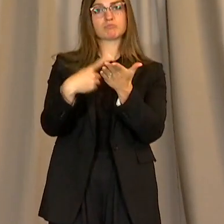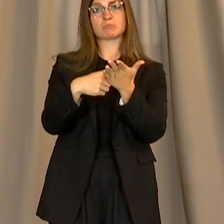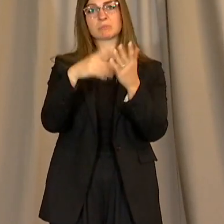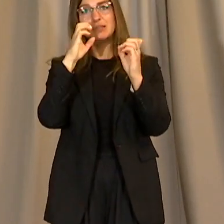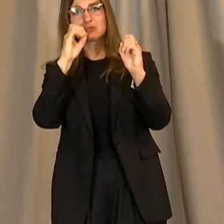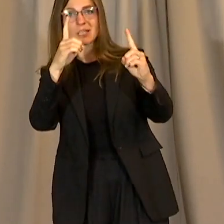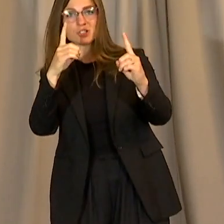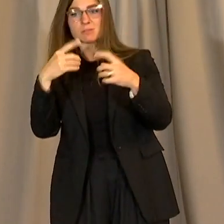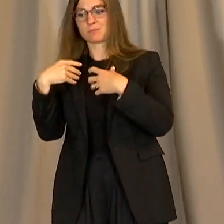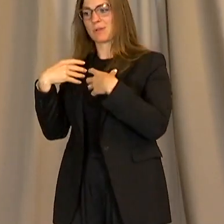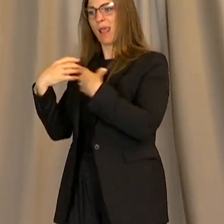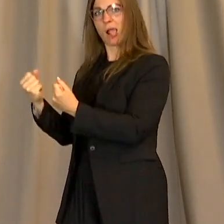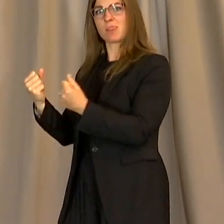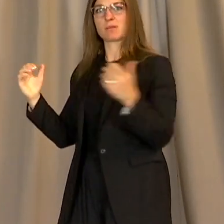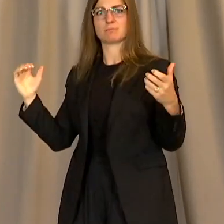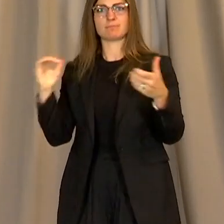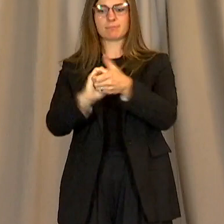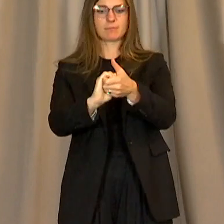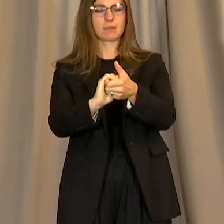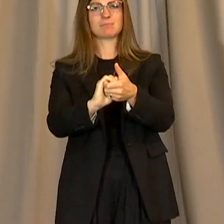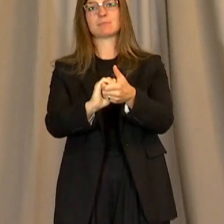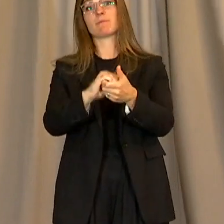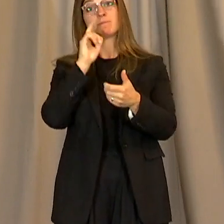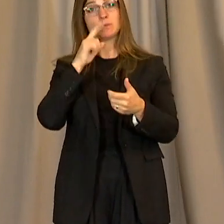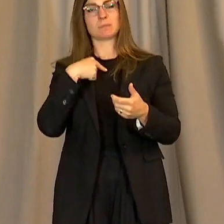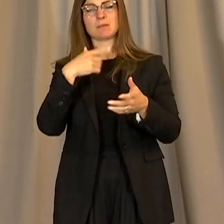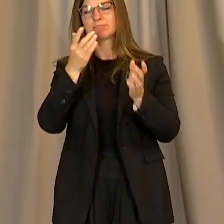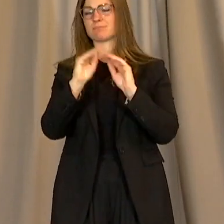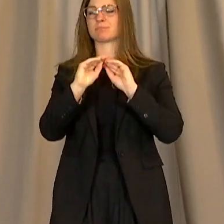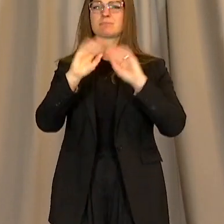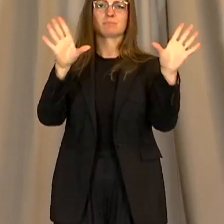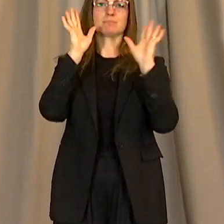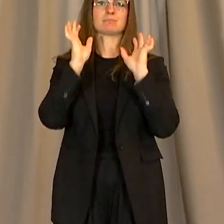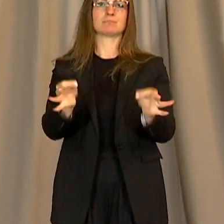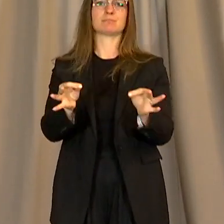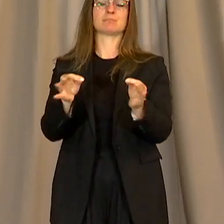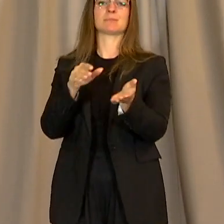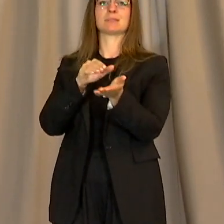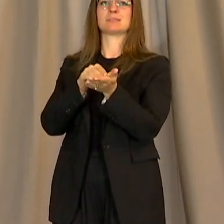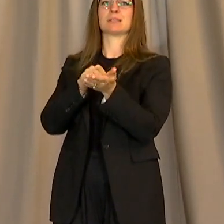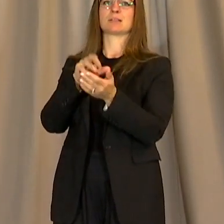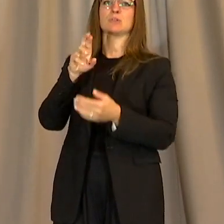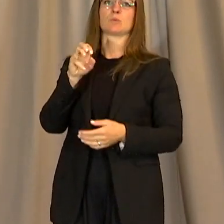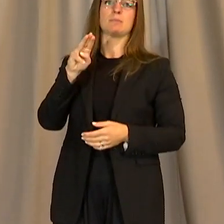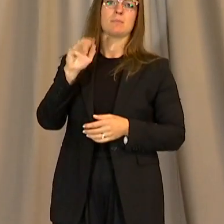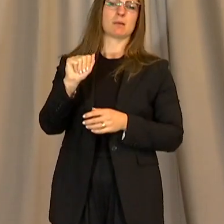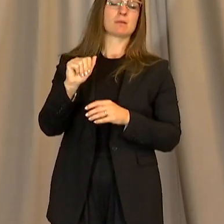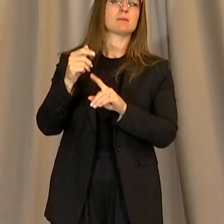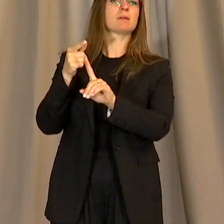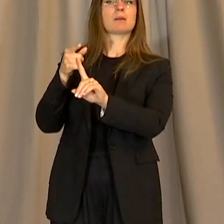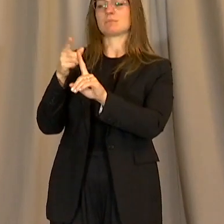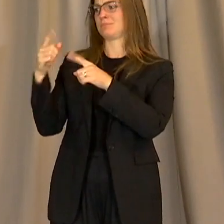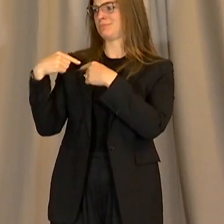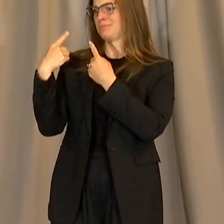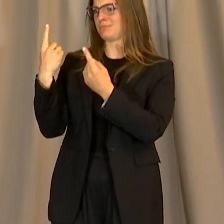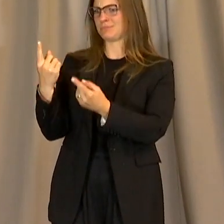health together, it was a clear choice to choose Dr. Rema. We've had the opportunity to work together now